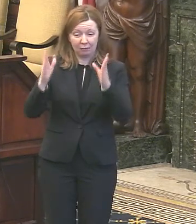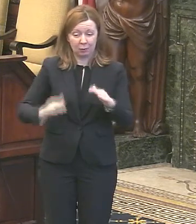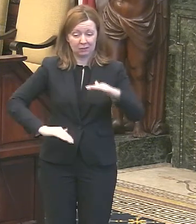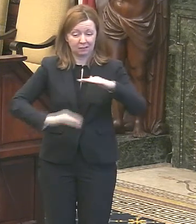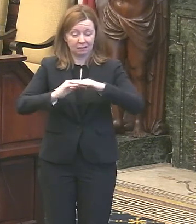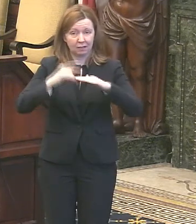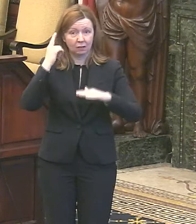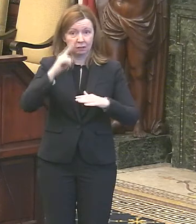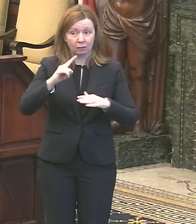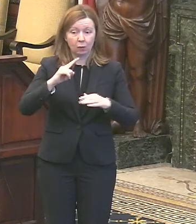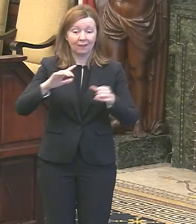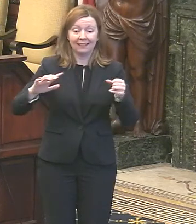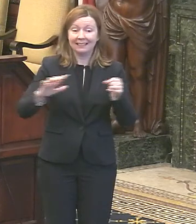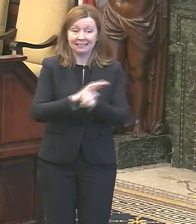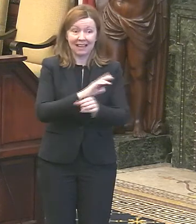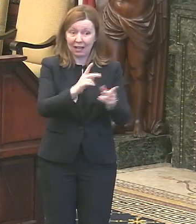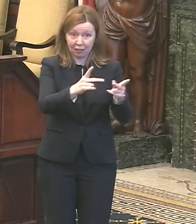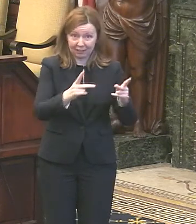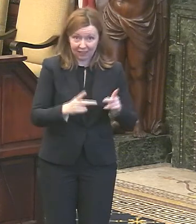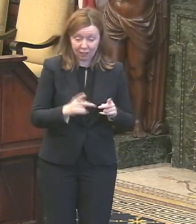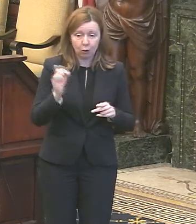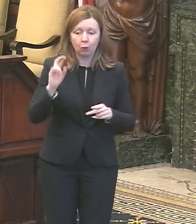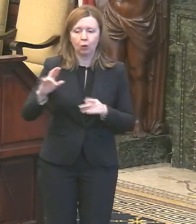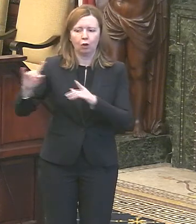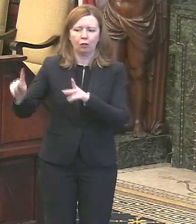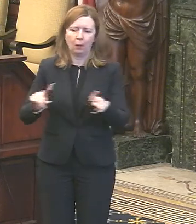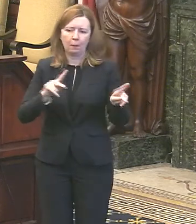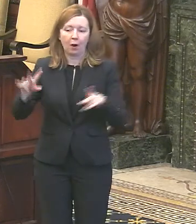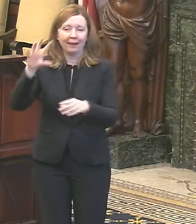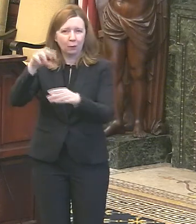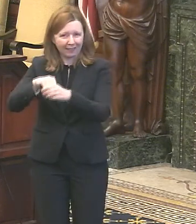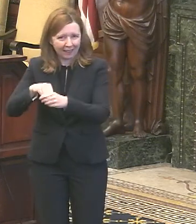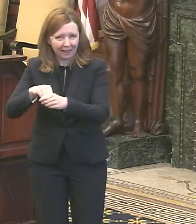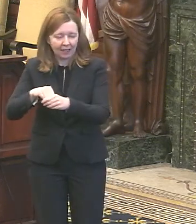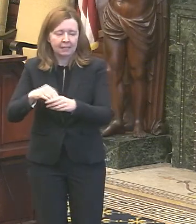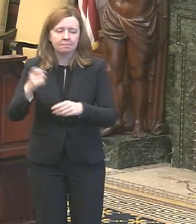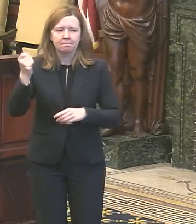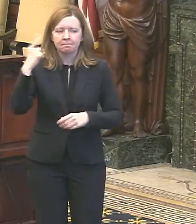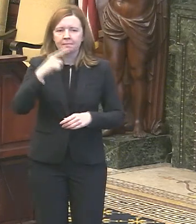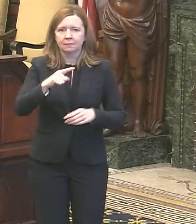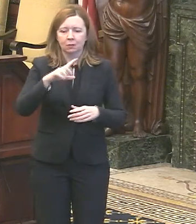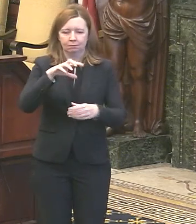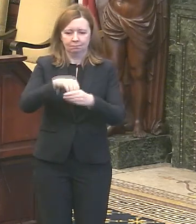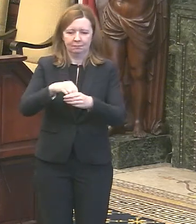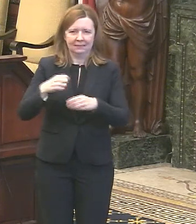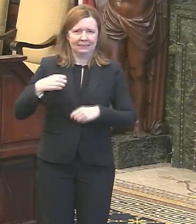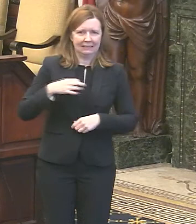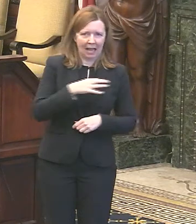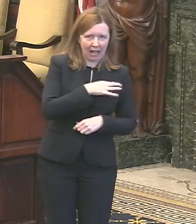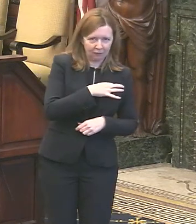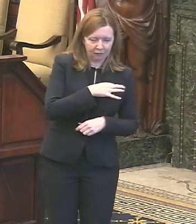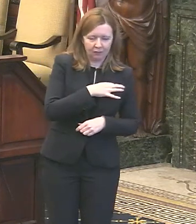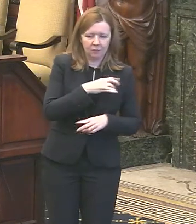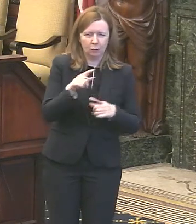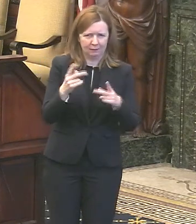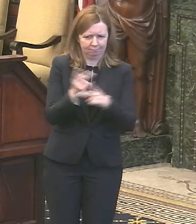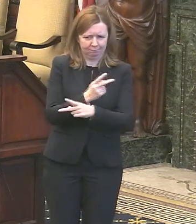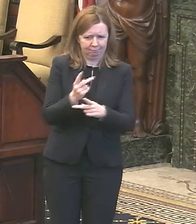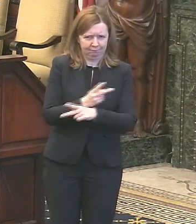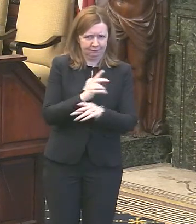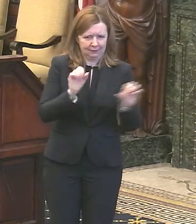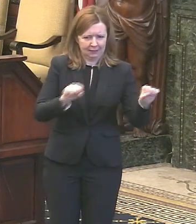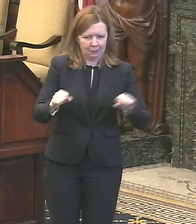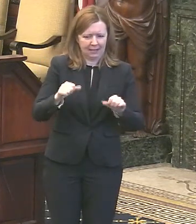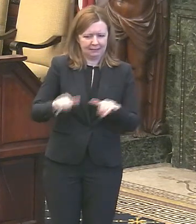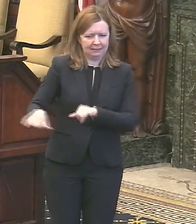for the entire venue or just for the party within the venue? I understand that you factor in staff when calculating capacity standards